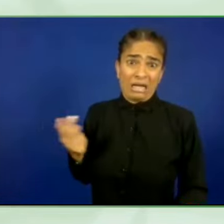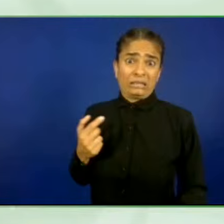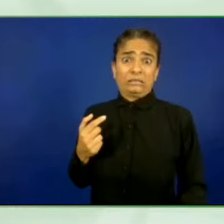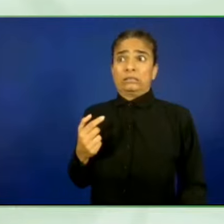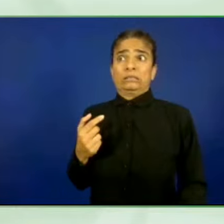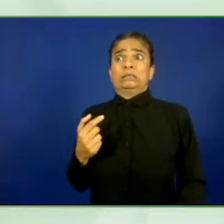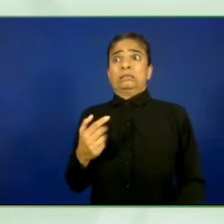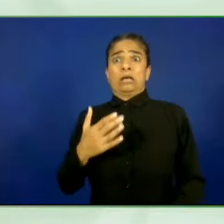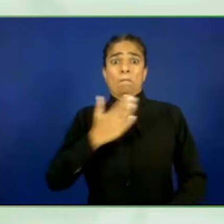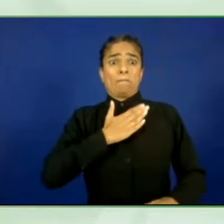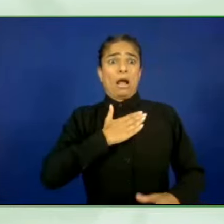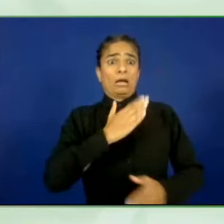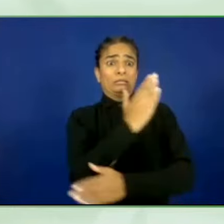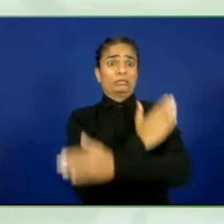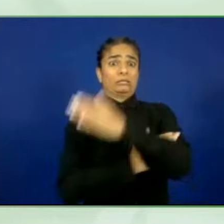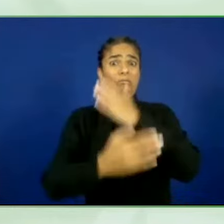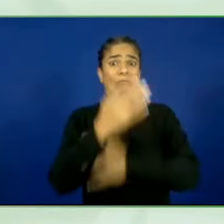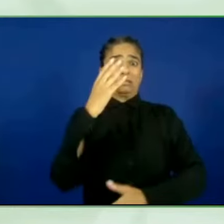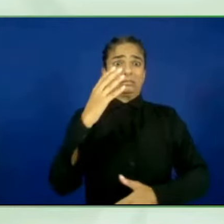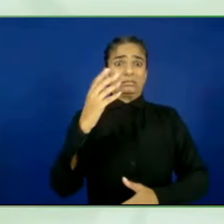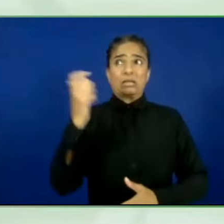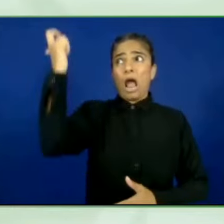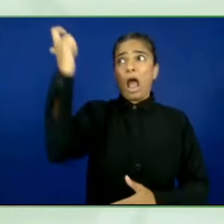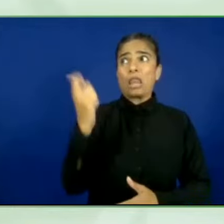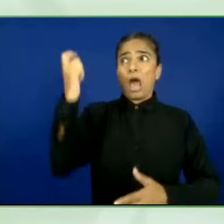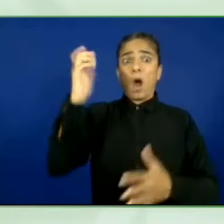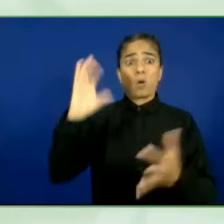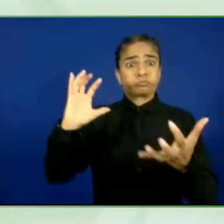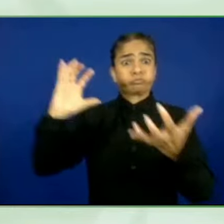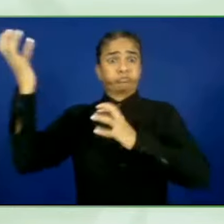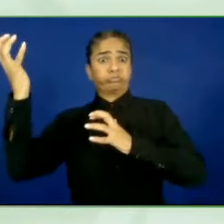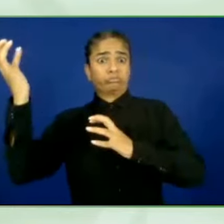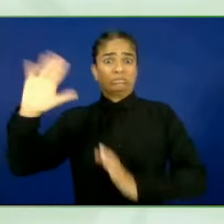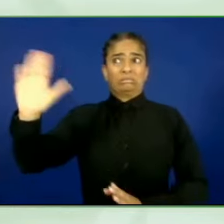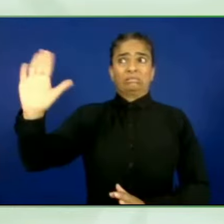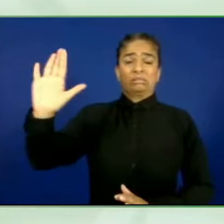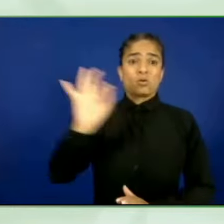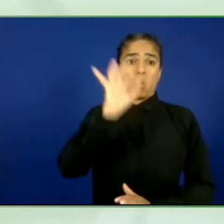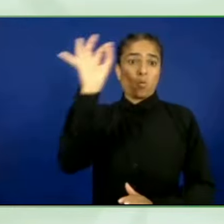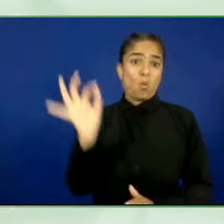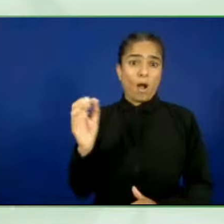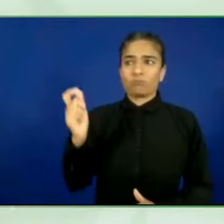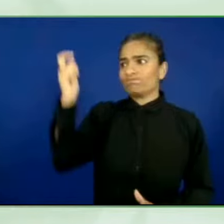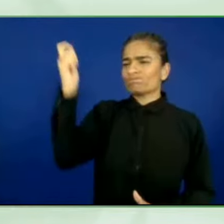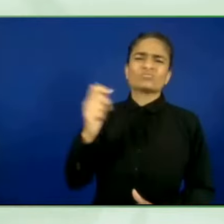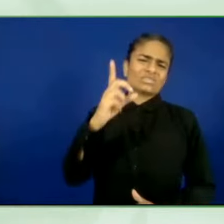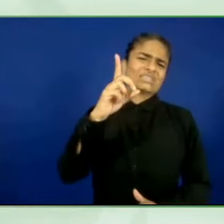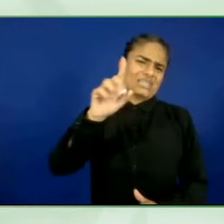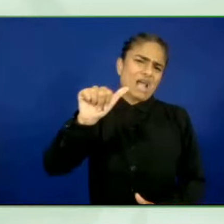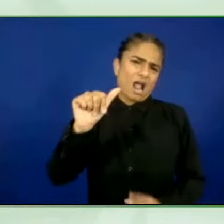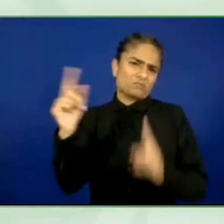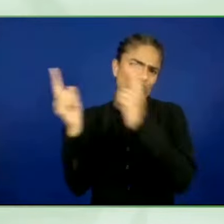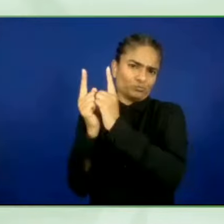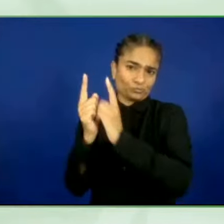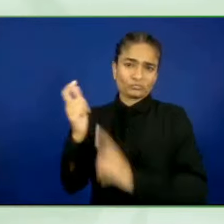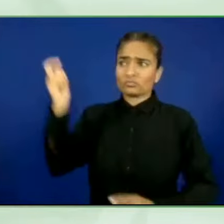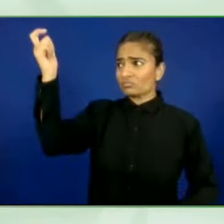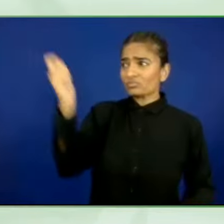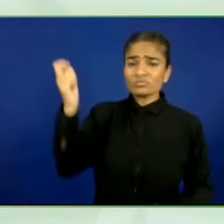DA, short for disability allowance, and I'd be just there. I get amazing